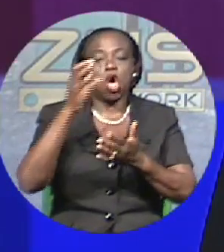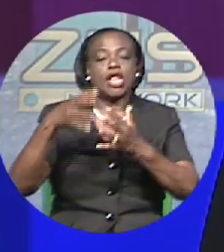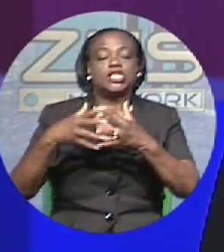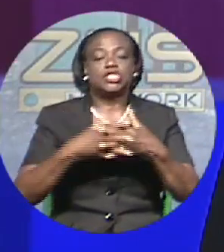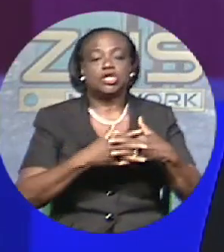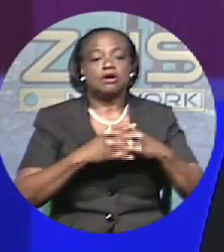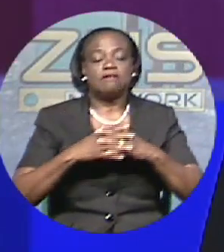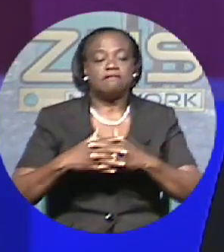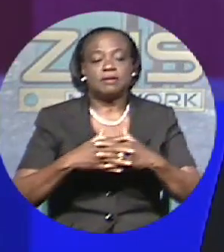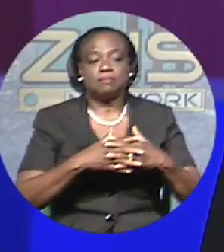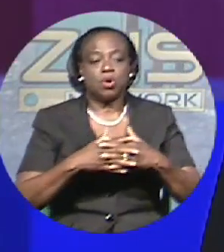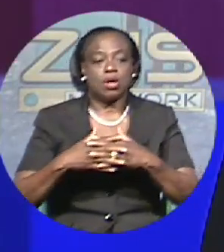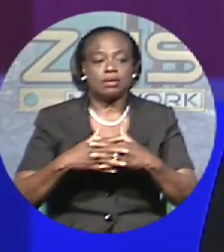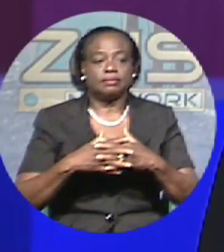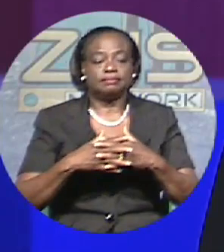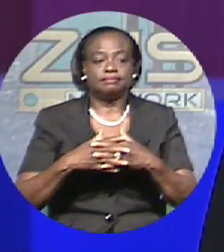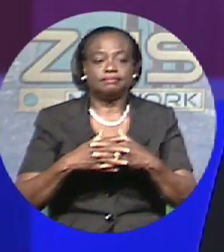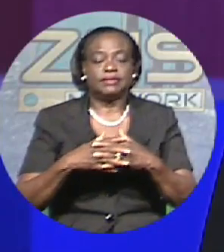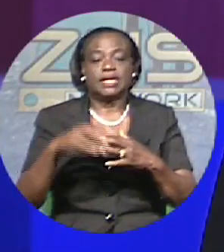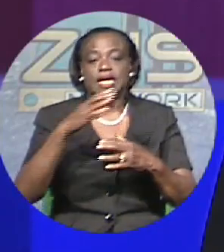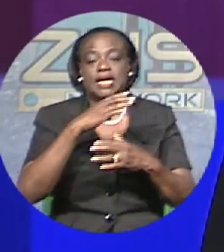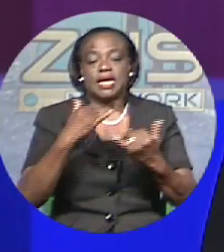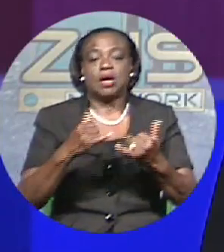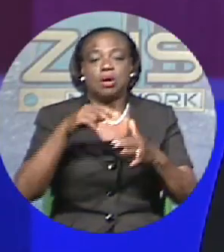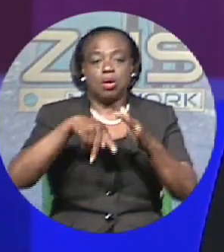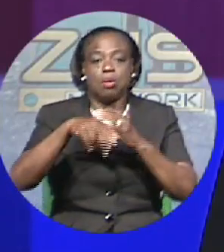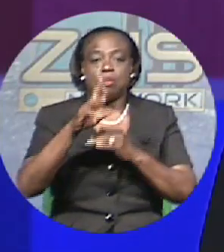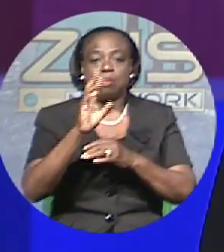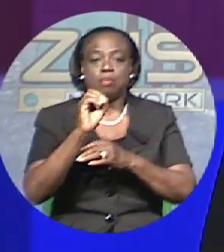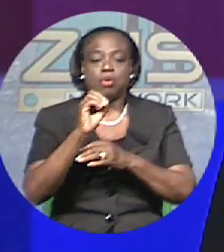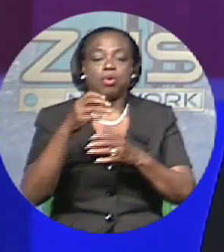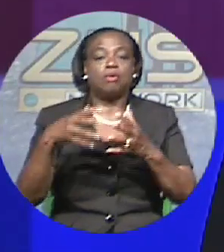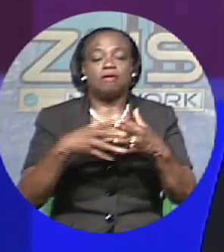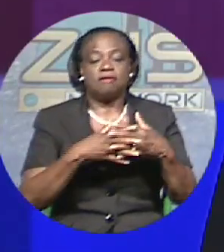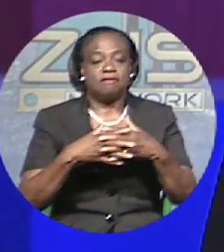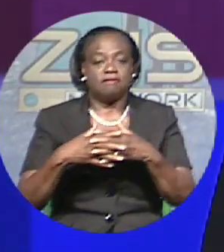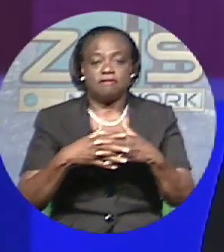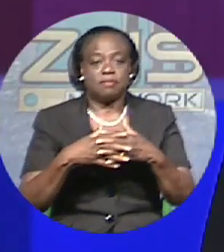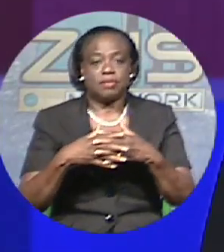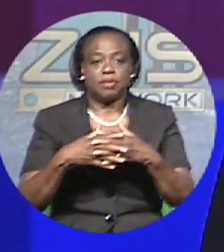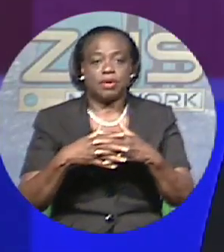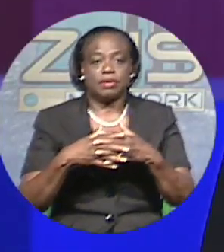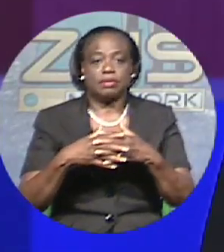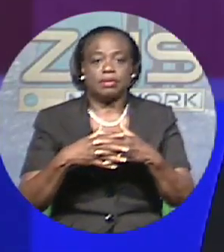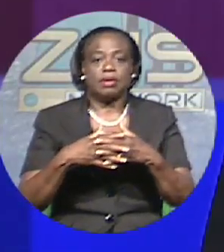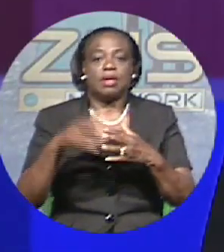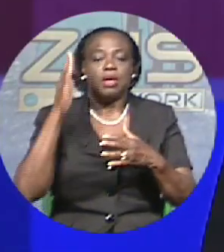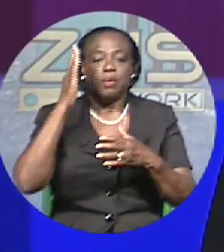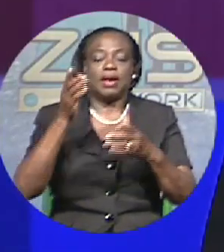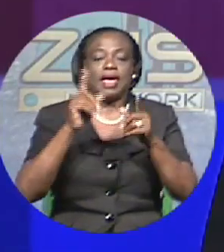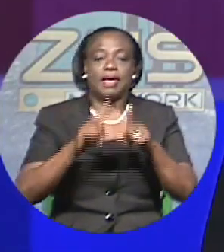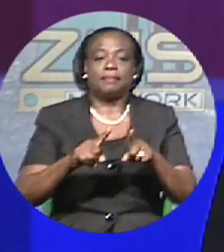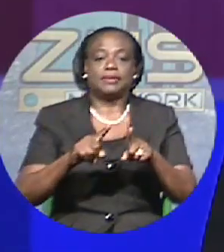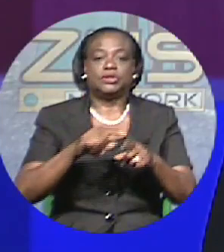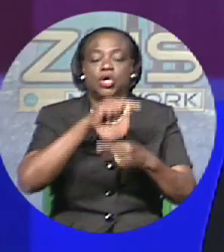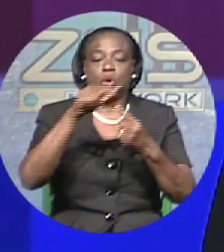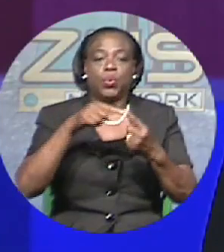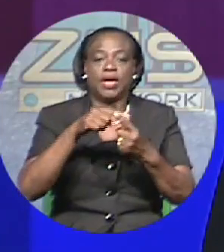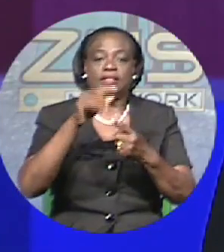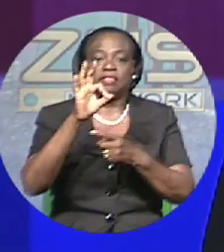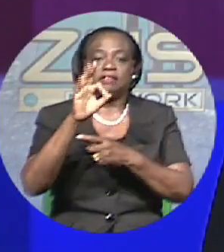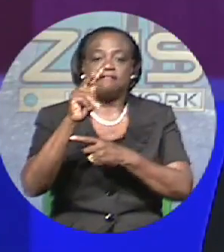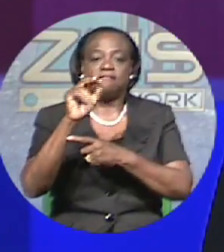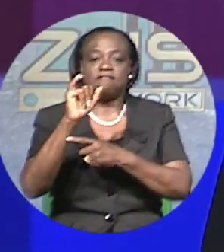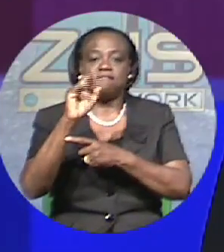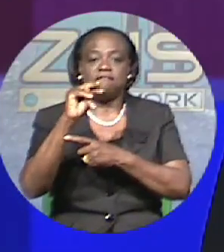to pro football thanks to their partnership with the Miami Dolphins. And that collaboration will continue once again when the Finns begin their NFL